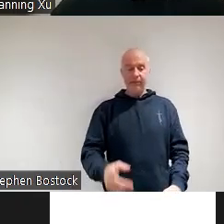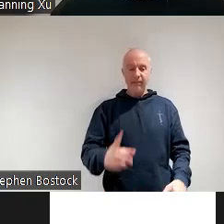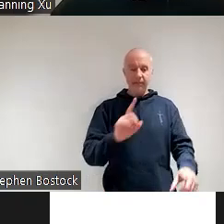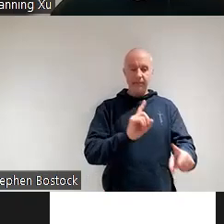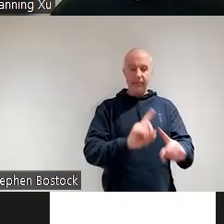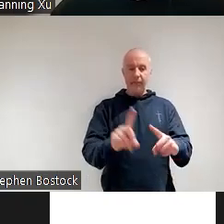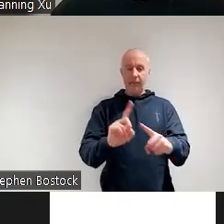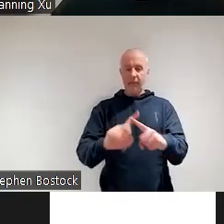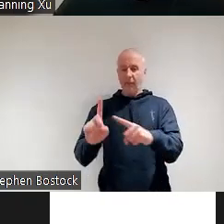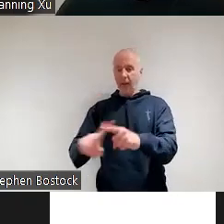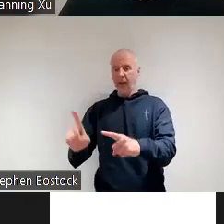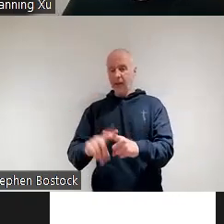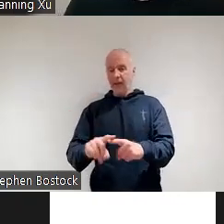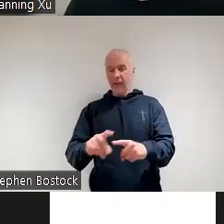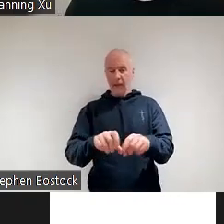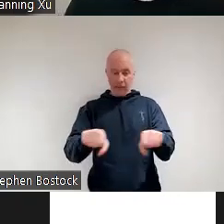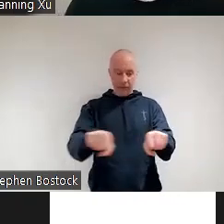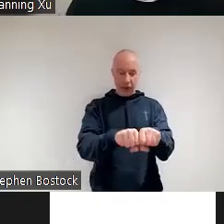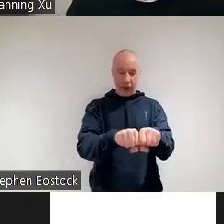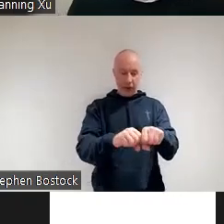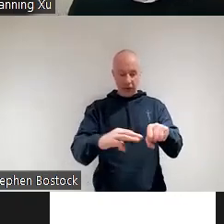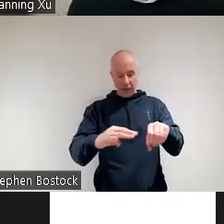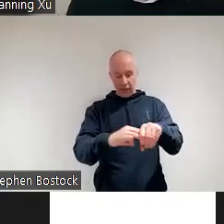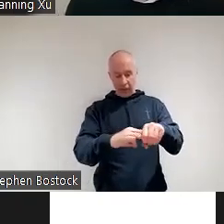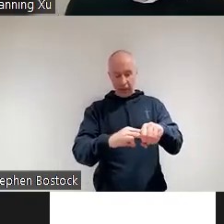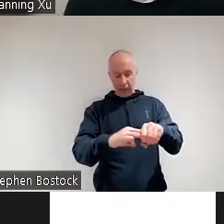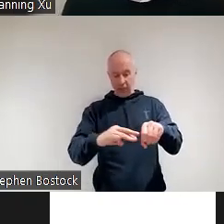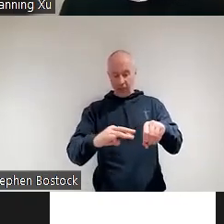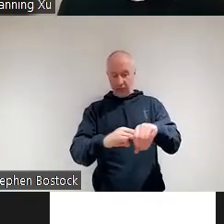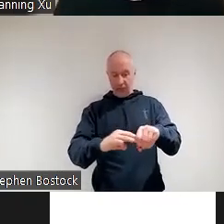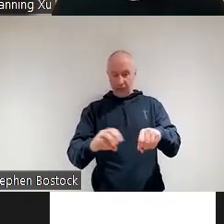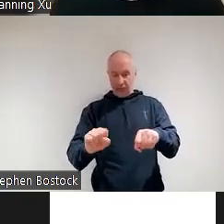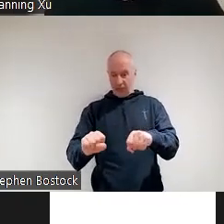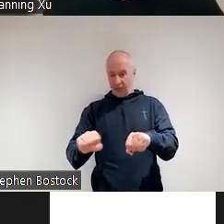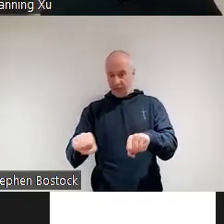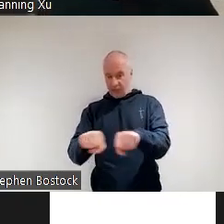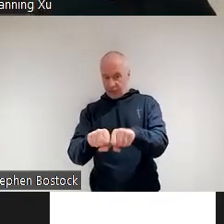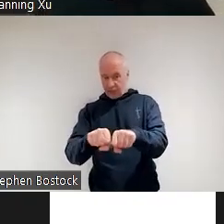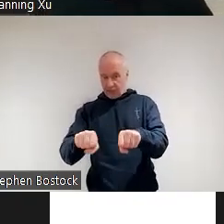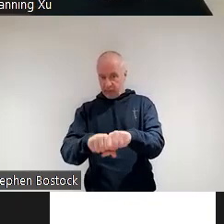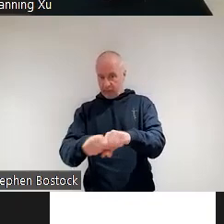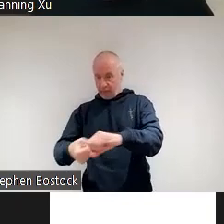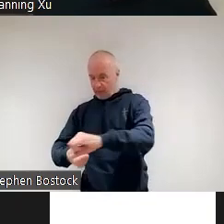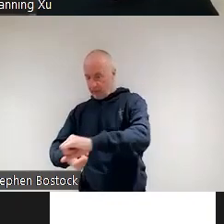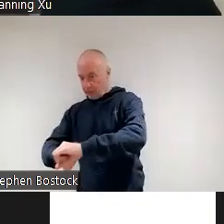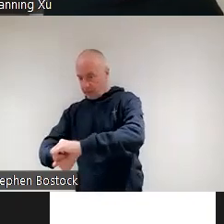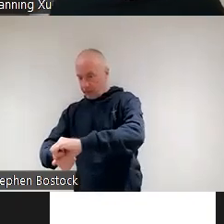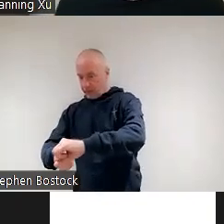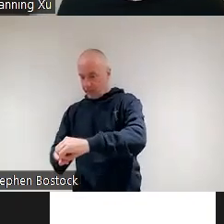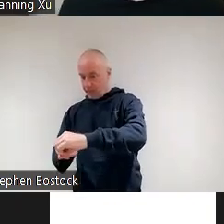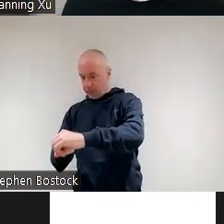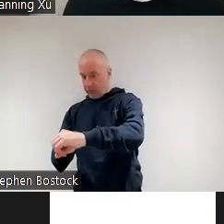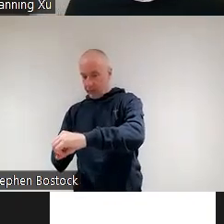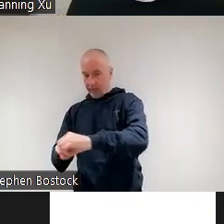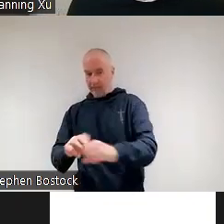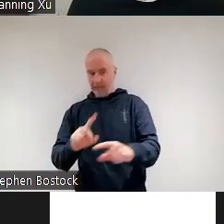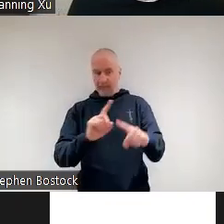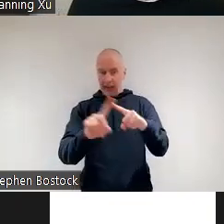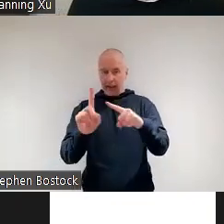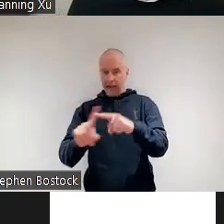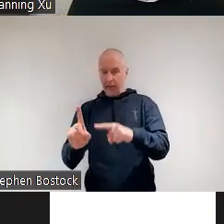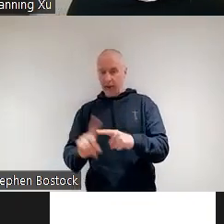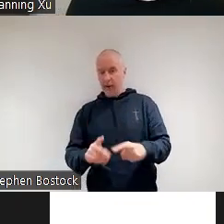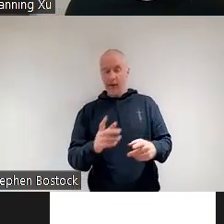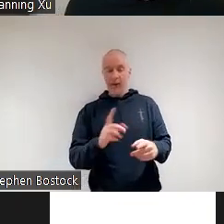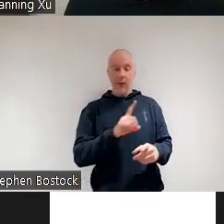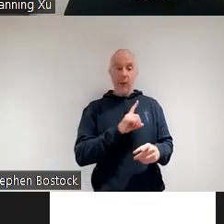quite a lot of difference as well. I think this is one of the challenges in this industry, because when loads of countries or the companies